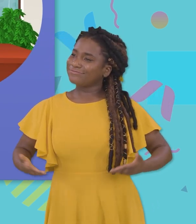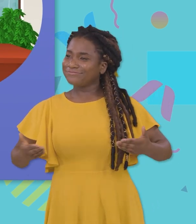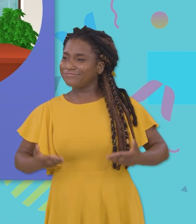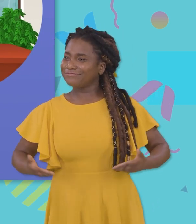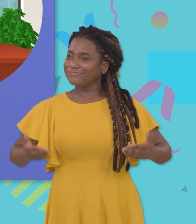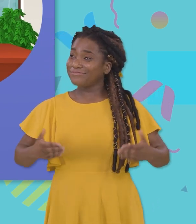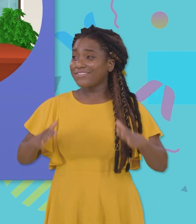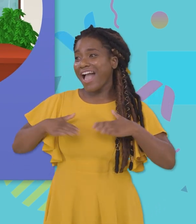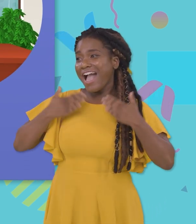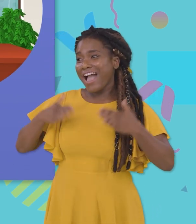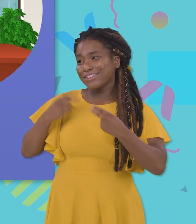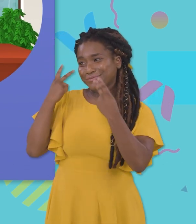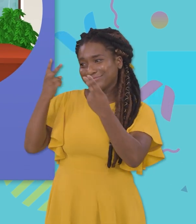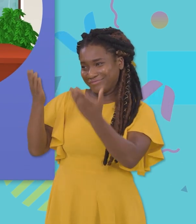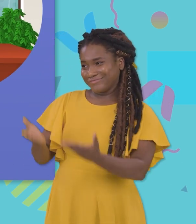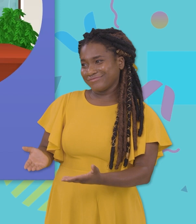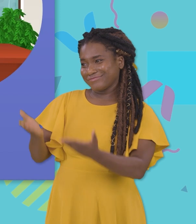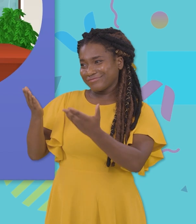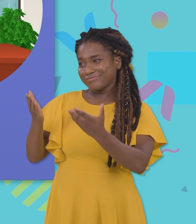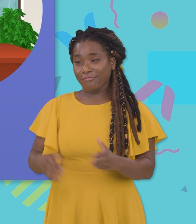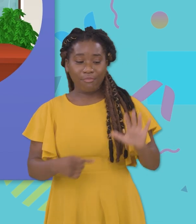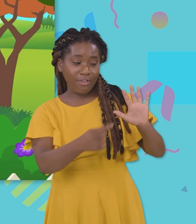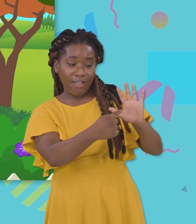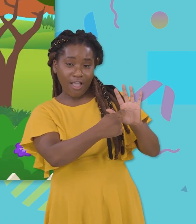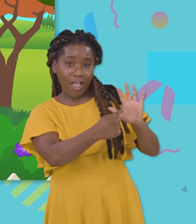I am, here I am, how do you do?